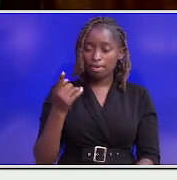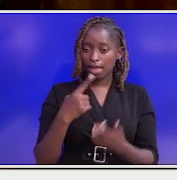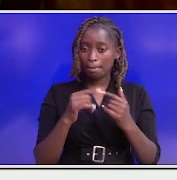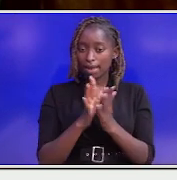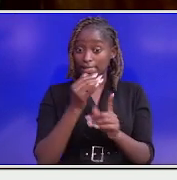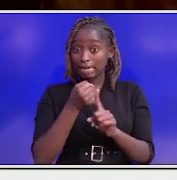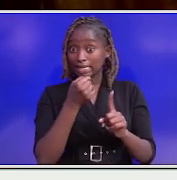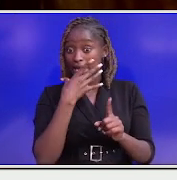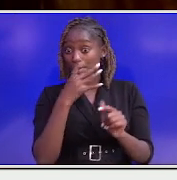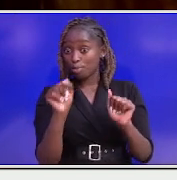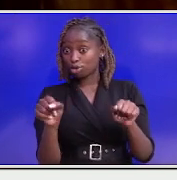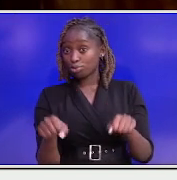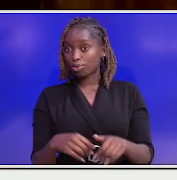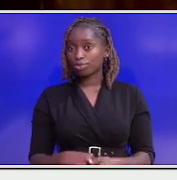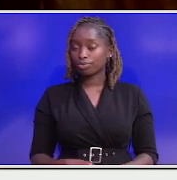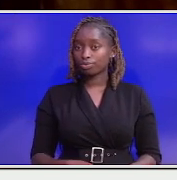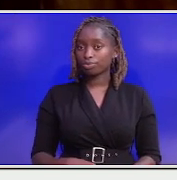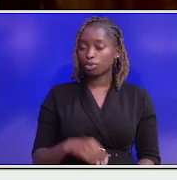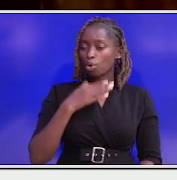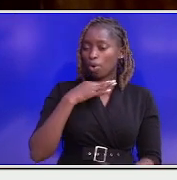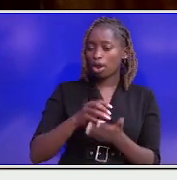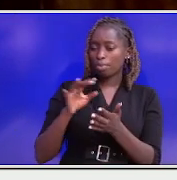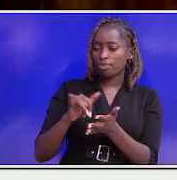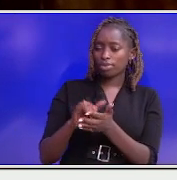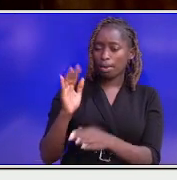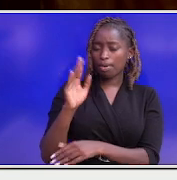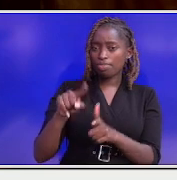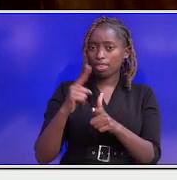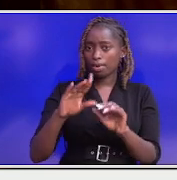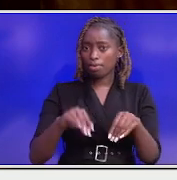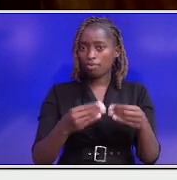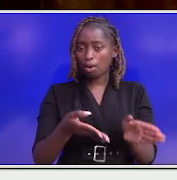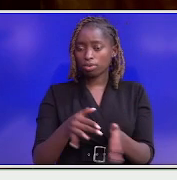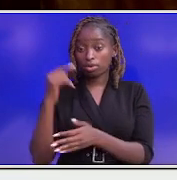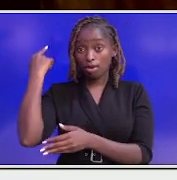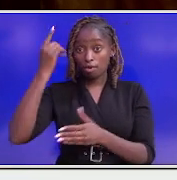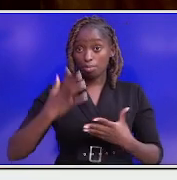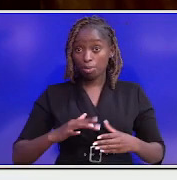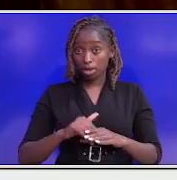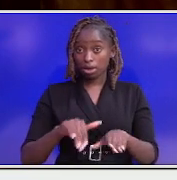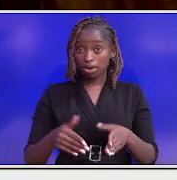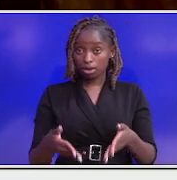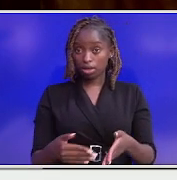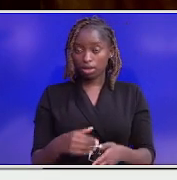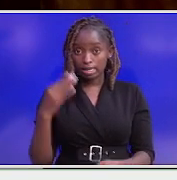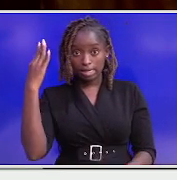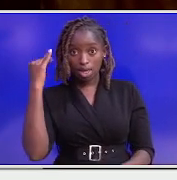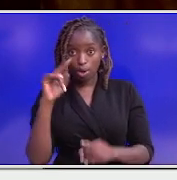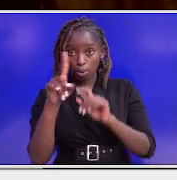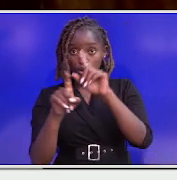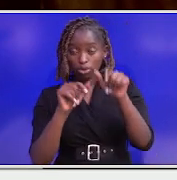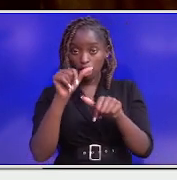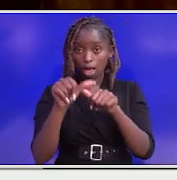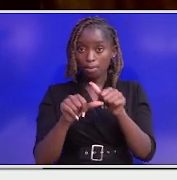bottlenecks, and I'll have a cabinet paper to remove the bottlenecks and provide opportunities for people here. Murugara, you had a question about being